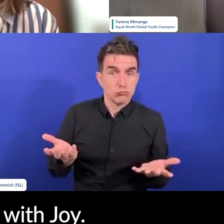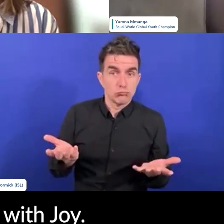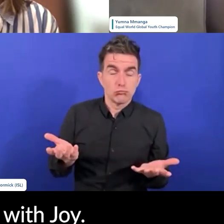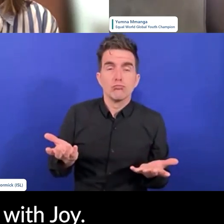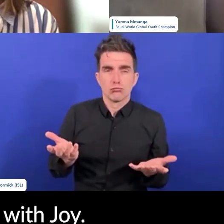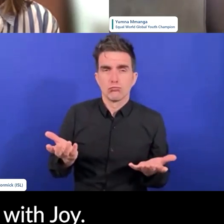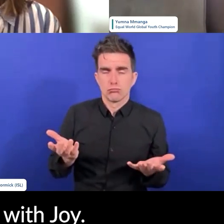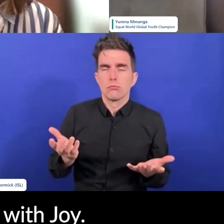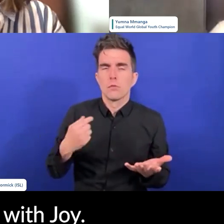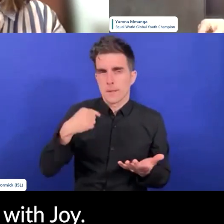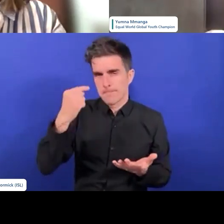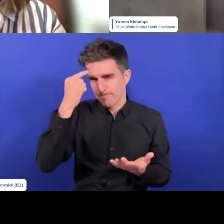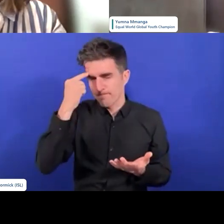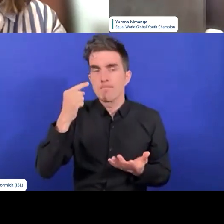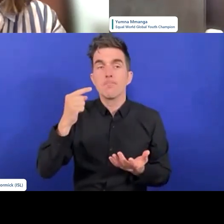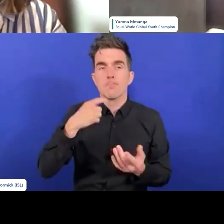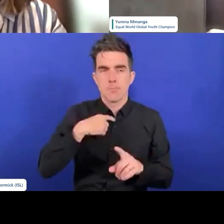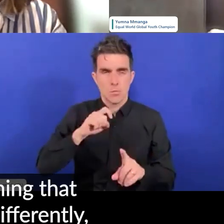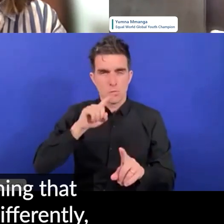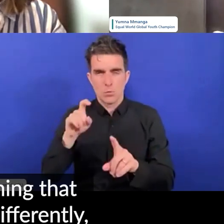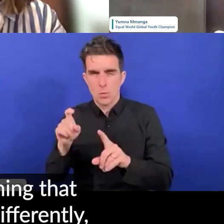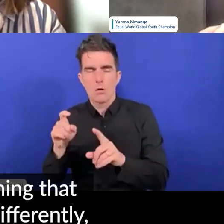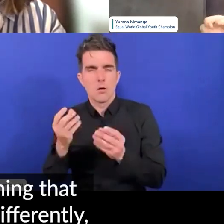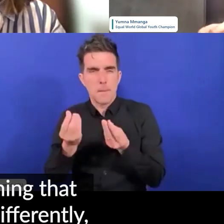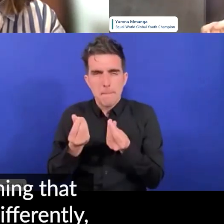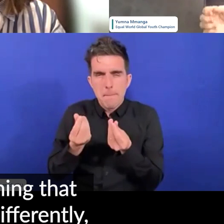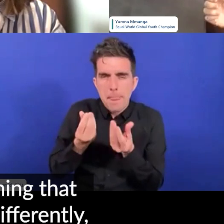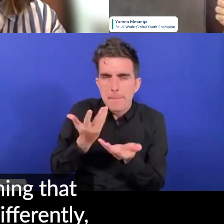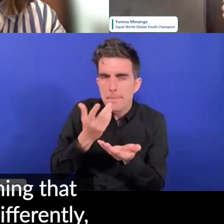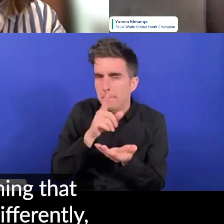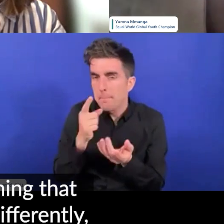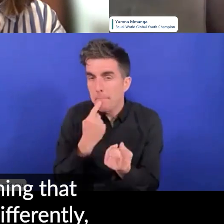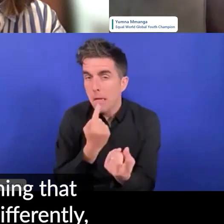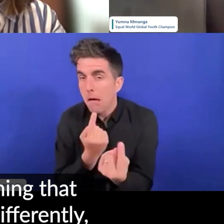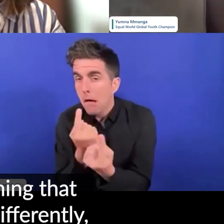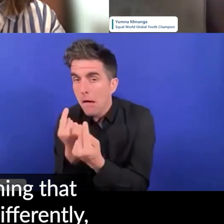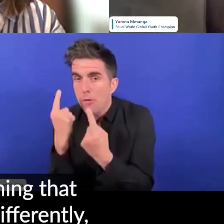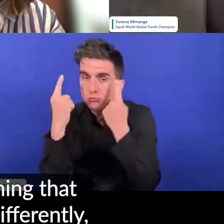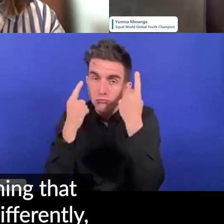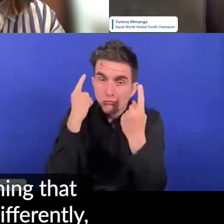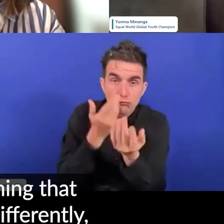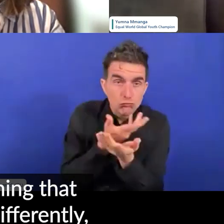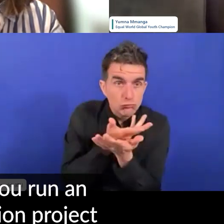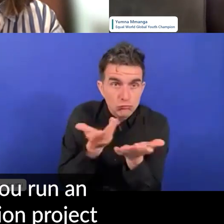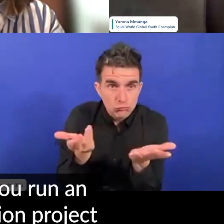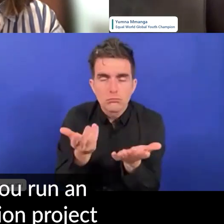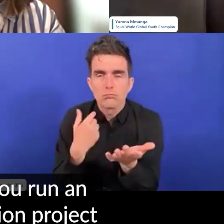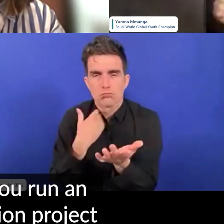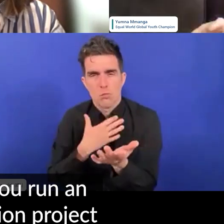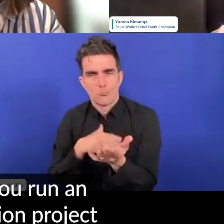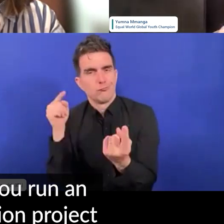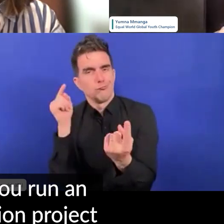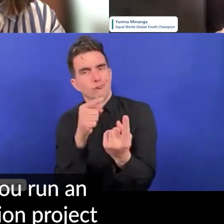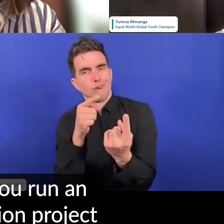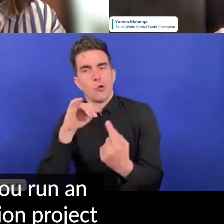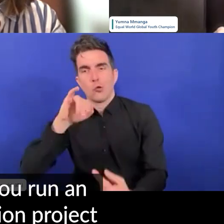questions. I'm going to start with Joy. What is one thing that you would do differently the next